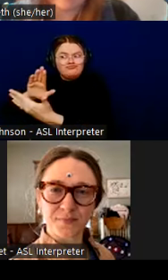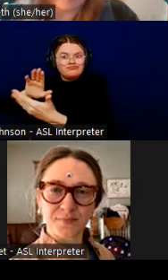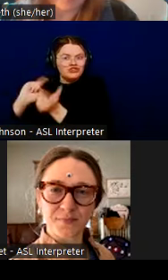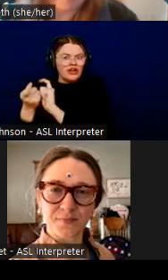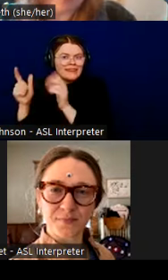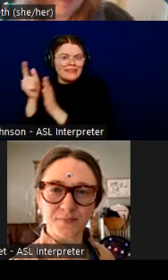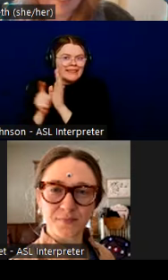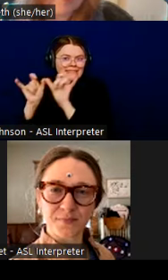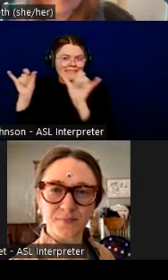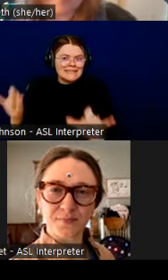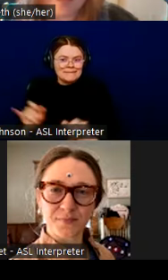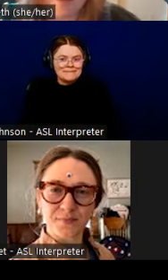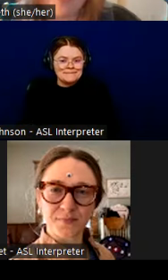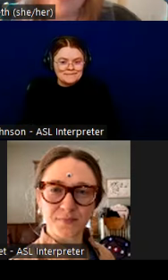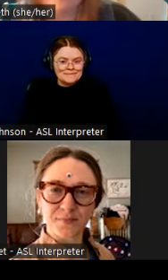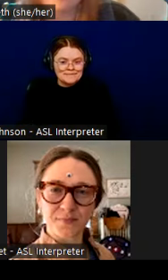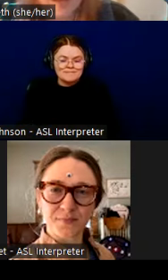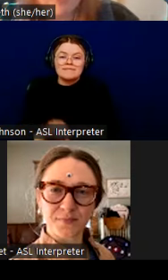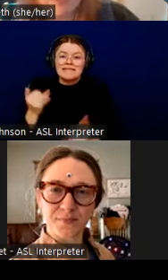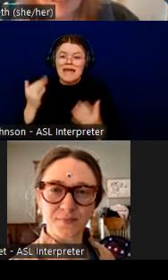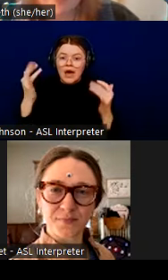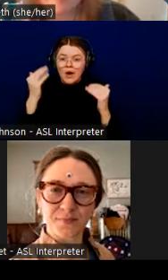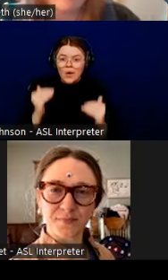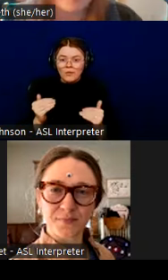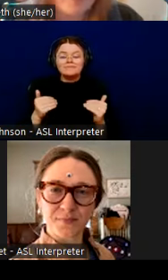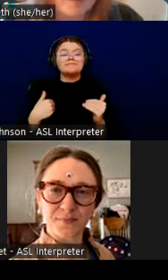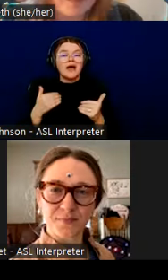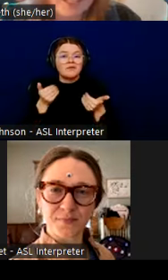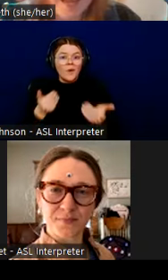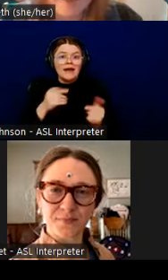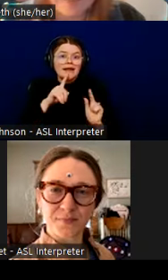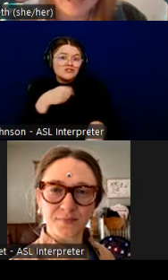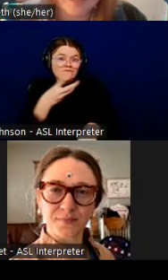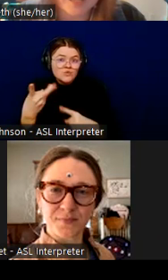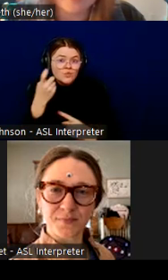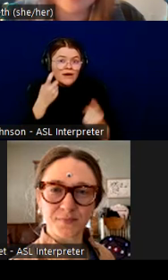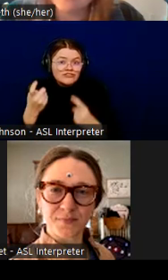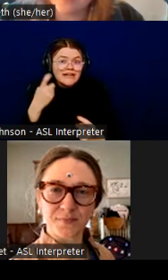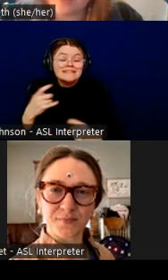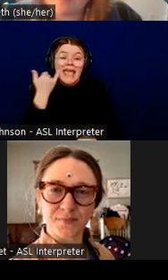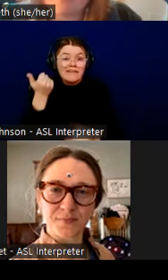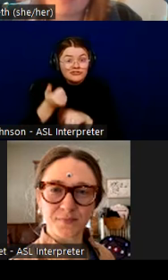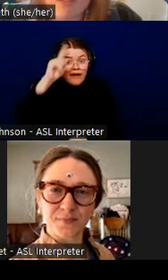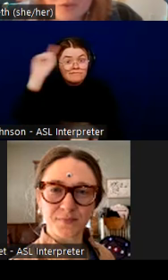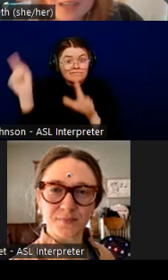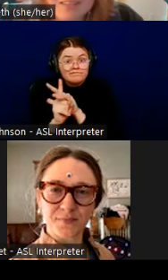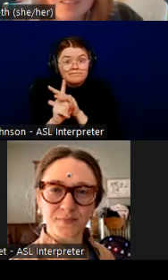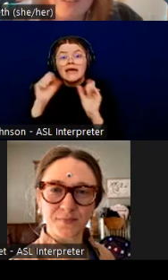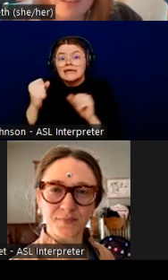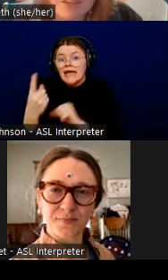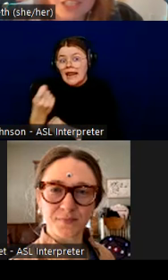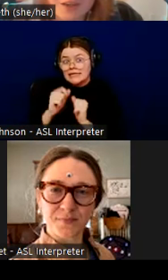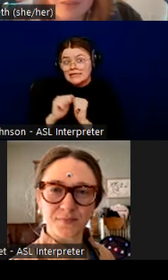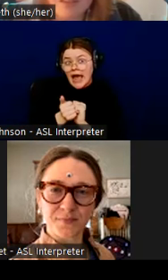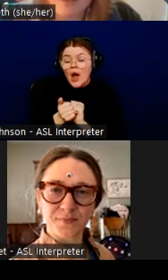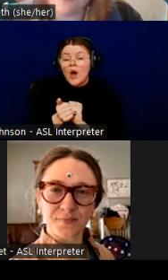I'm going to answer a couple of questions now. So if you do have questions, please put them in the chat or the Q&A. But before I get to